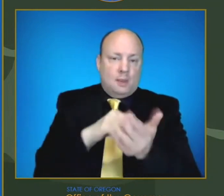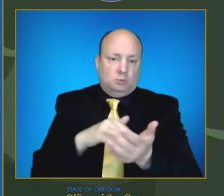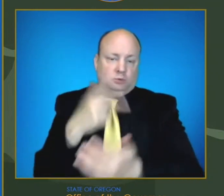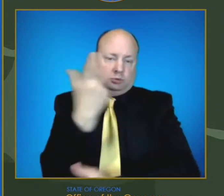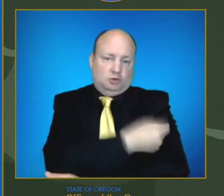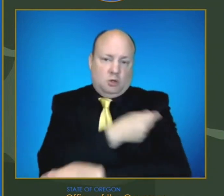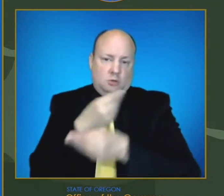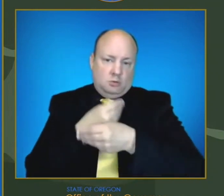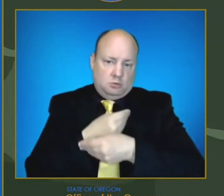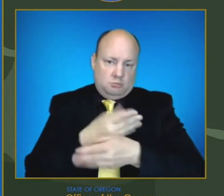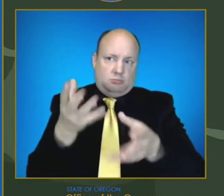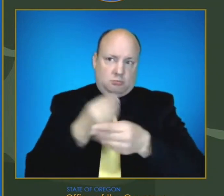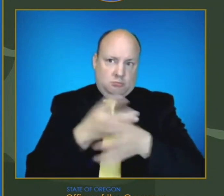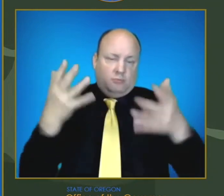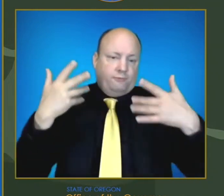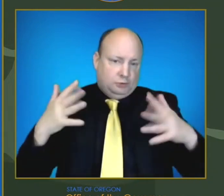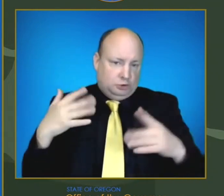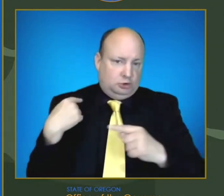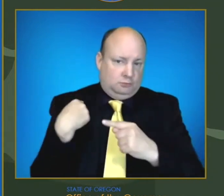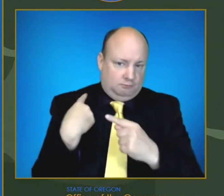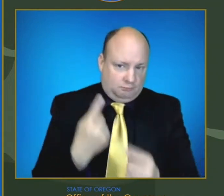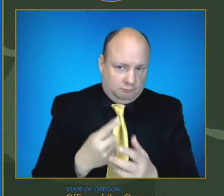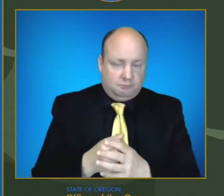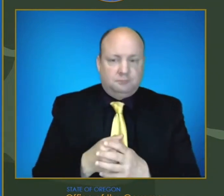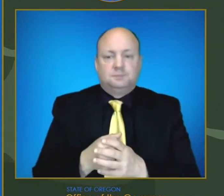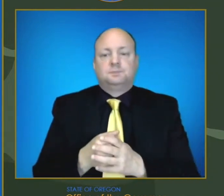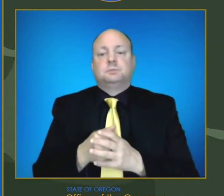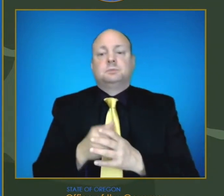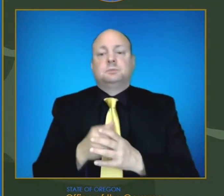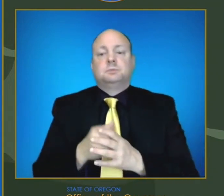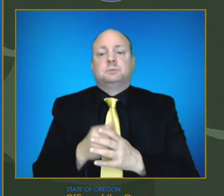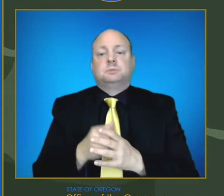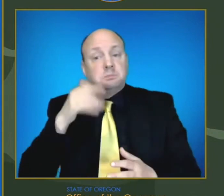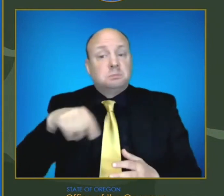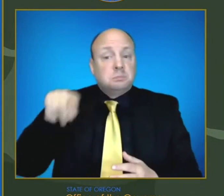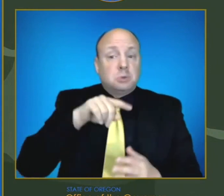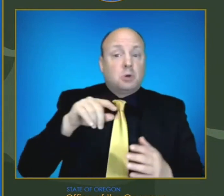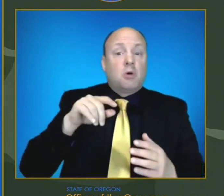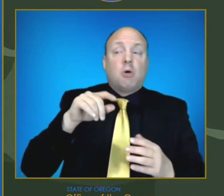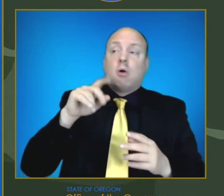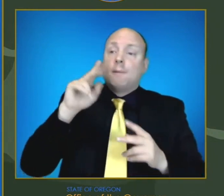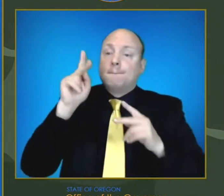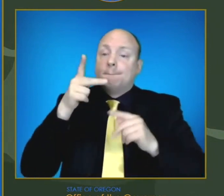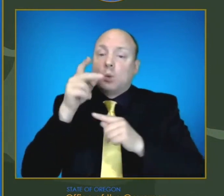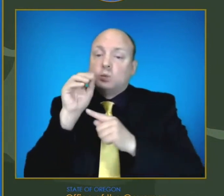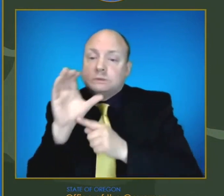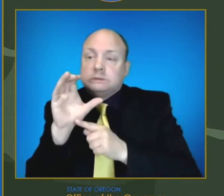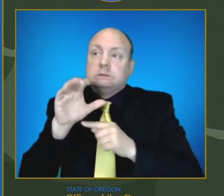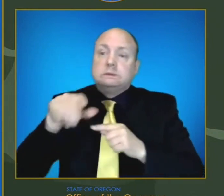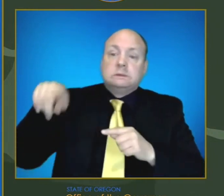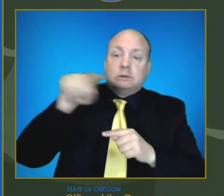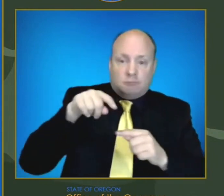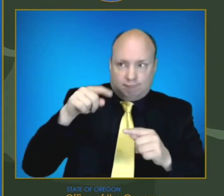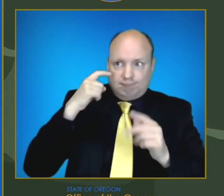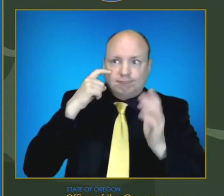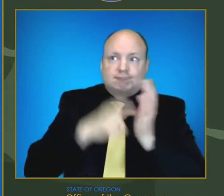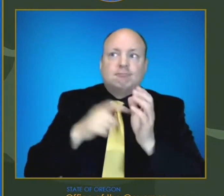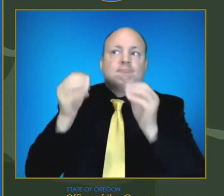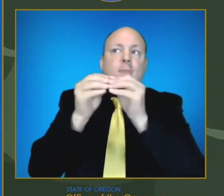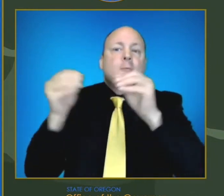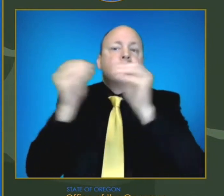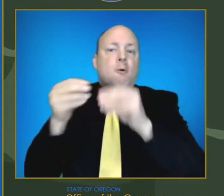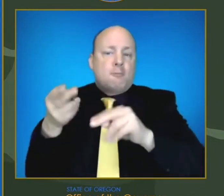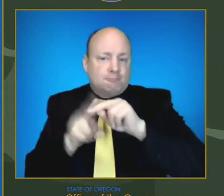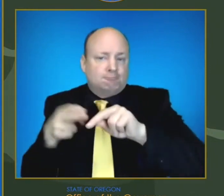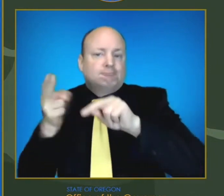of vaccinations pick up among communities of color. Over the past week, the rate of change for African Americans was nearly 9%, and